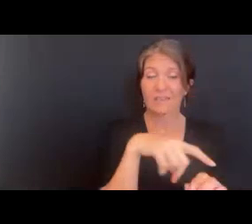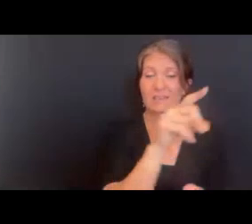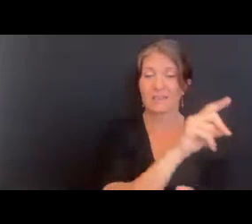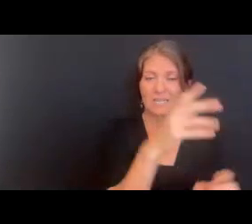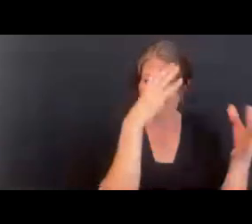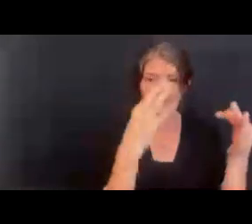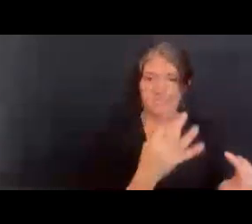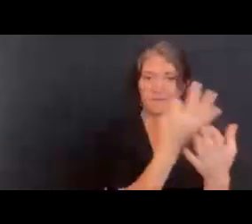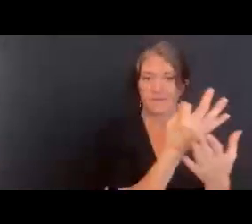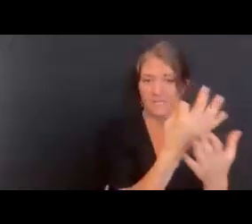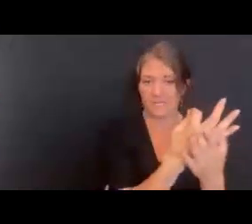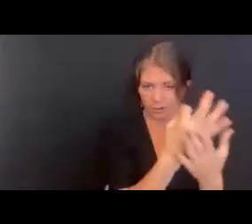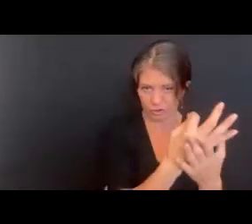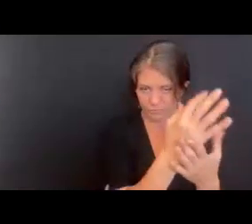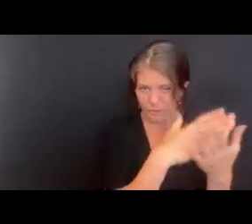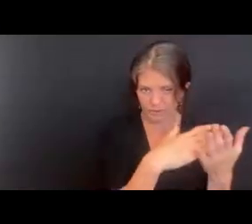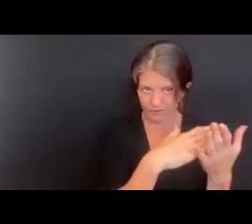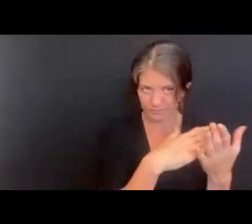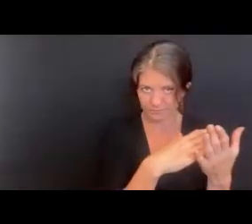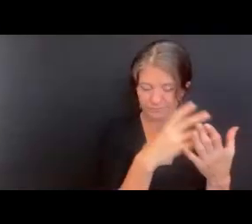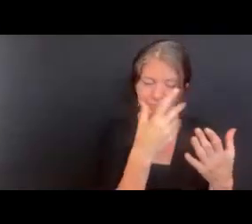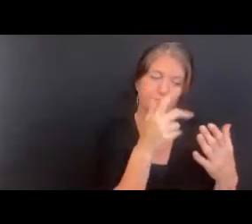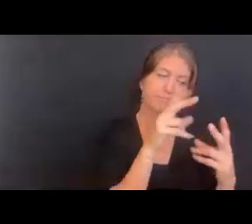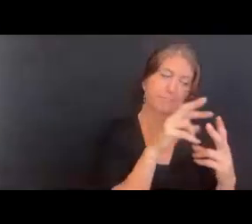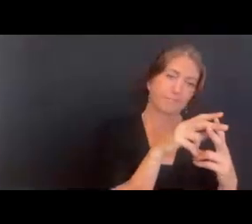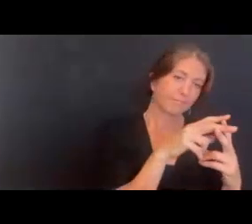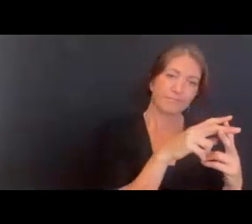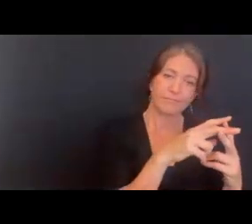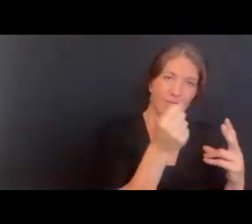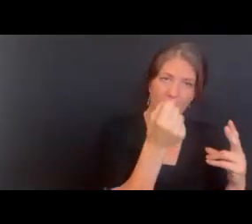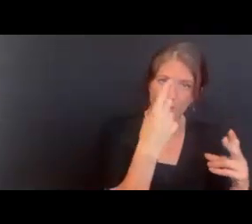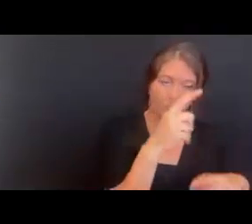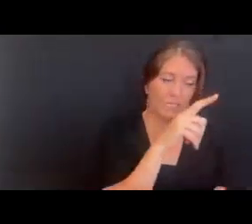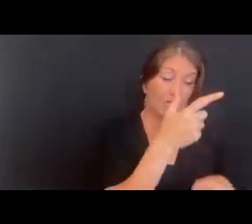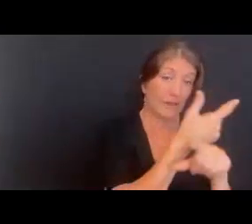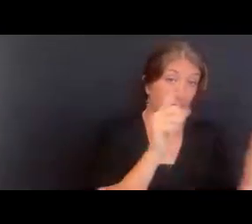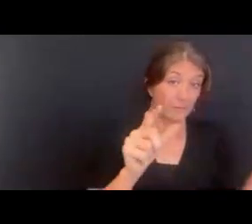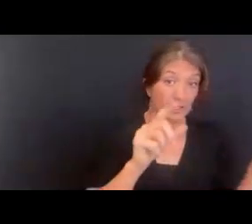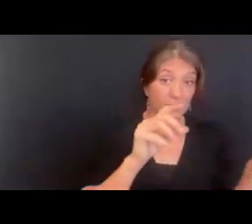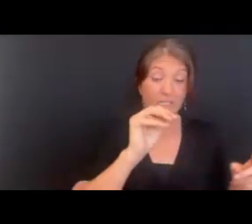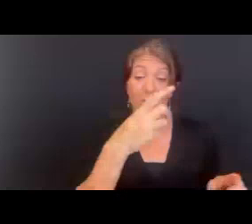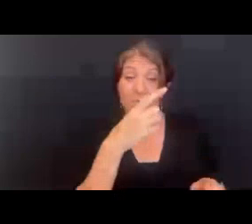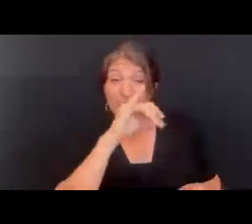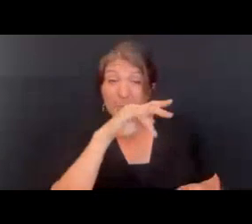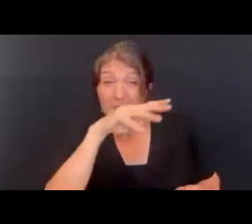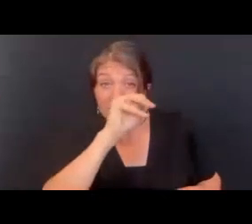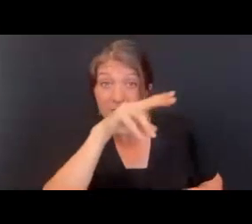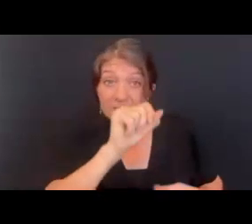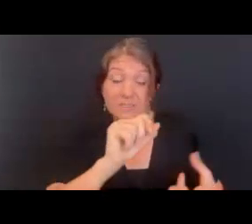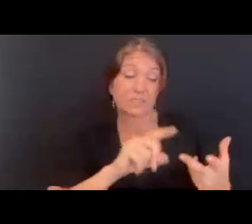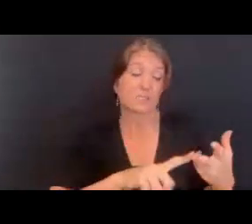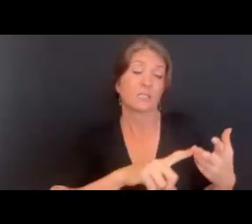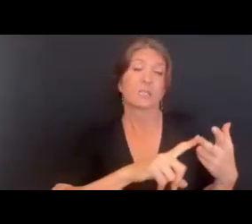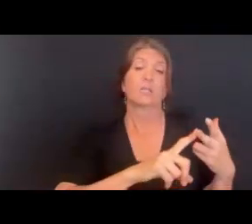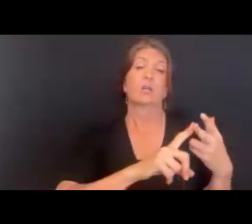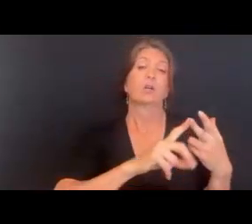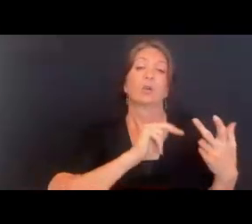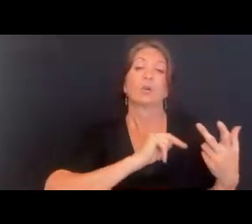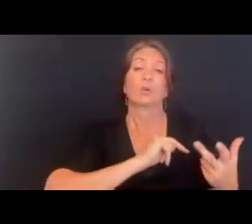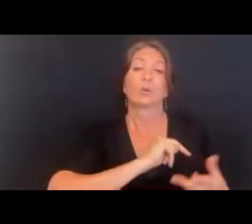determination. So neither Liberty nor Maximus nor the Northwest Kansas AAA provide